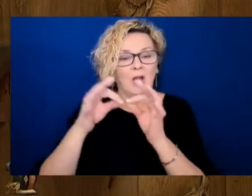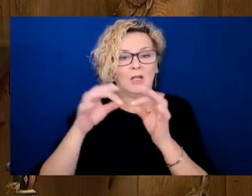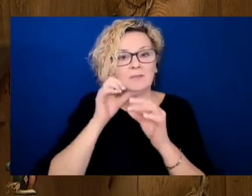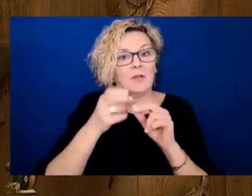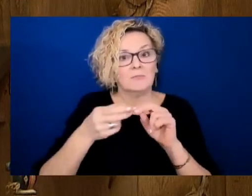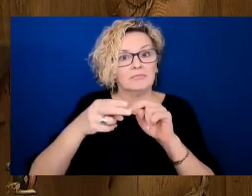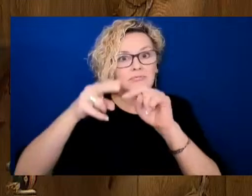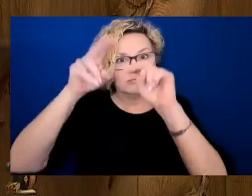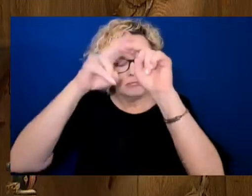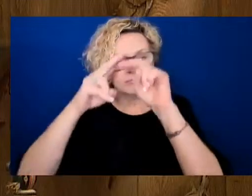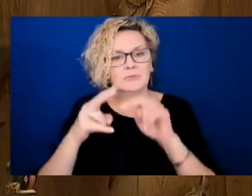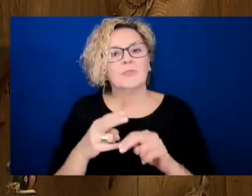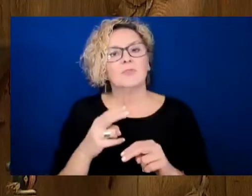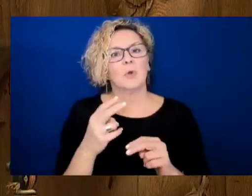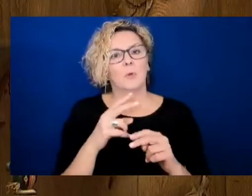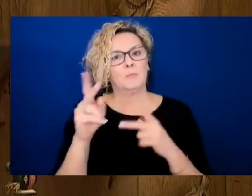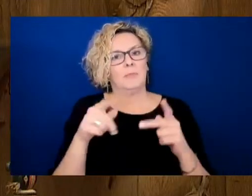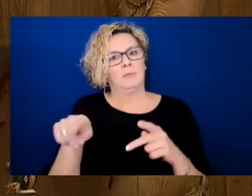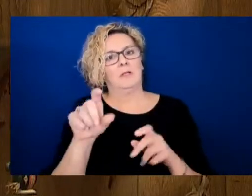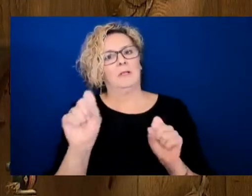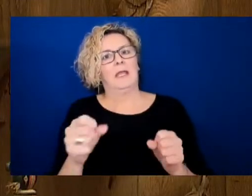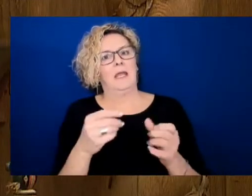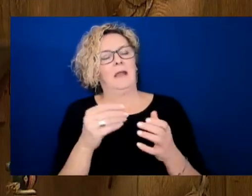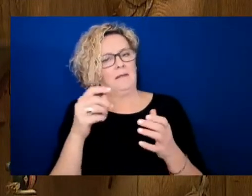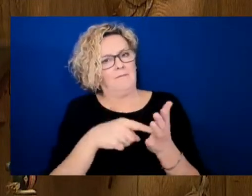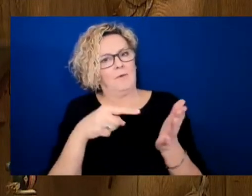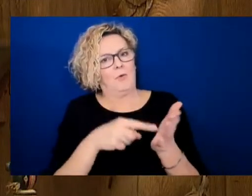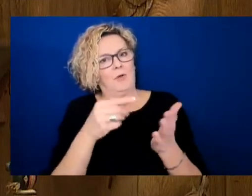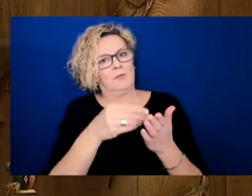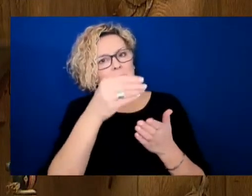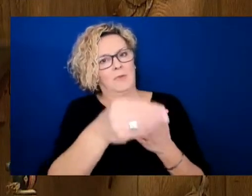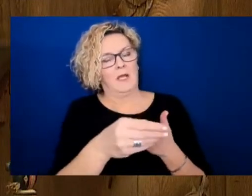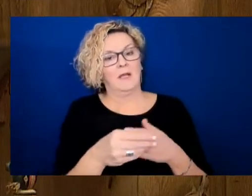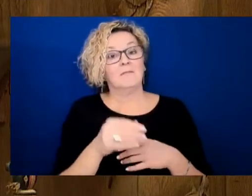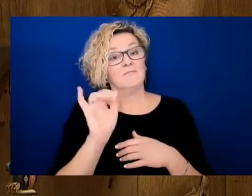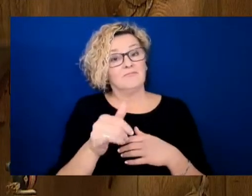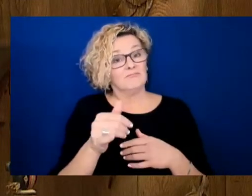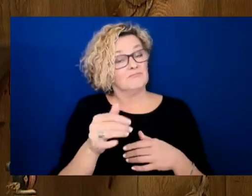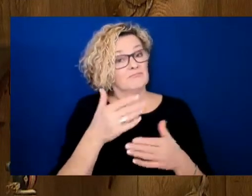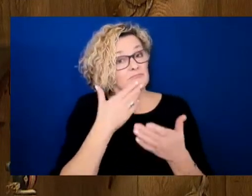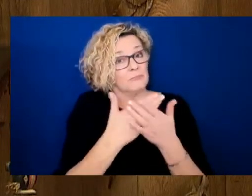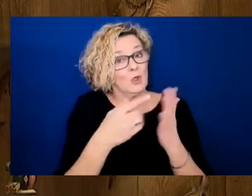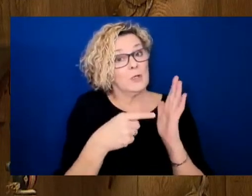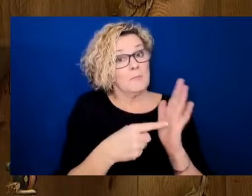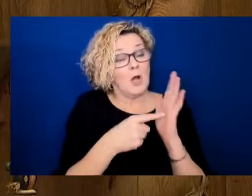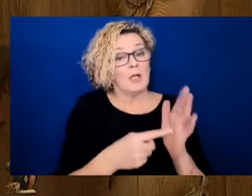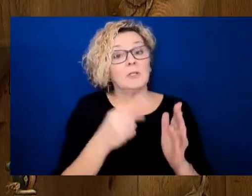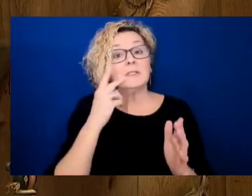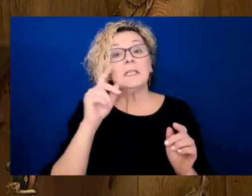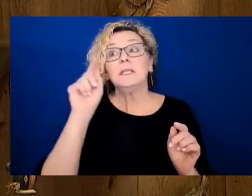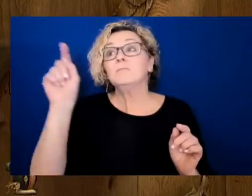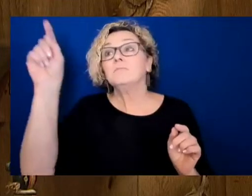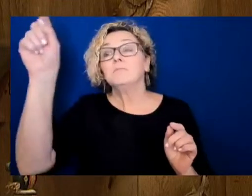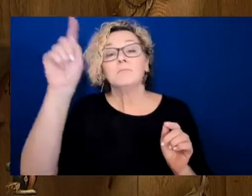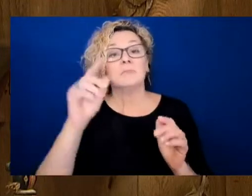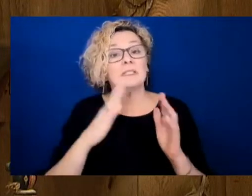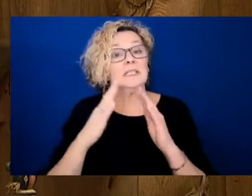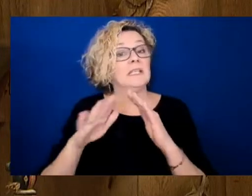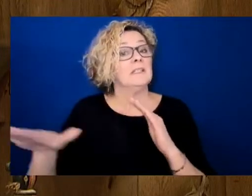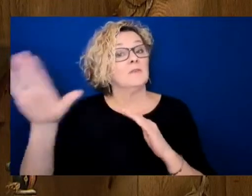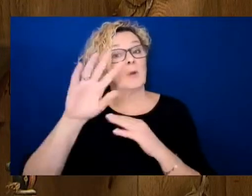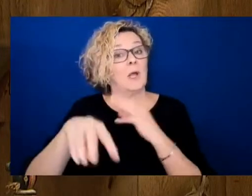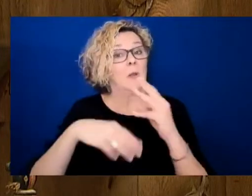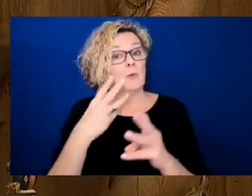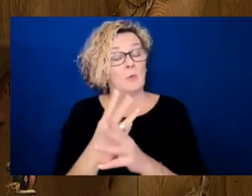viable. This is a model that has been used in cities around the world. These homes will also be built faster with